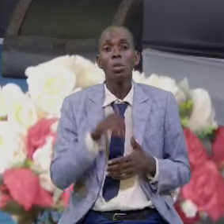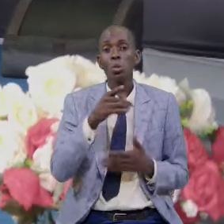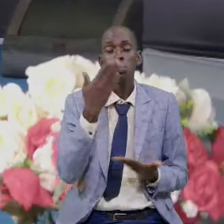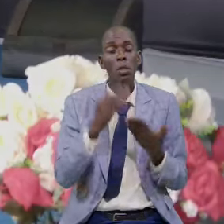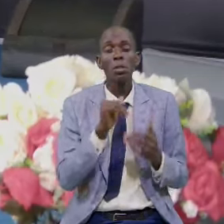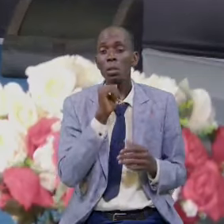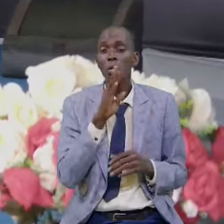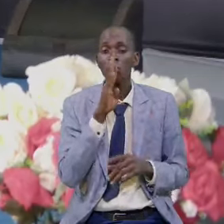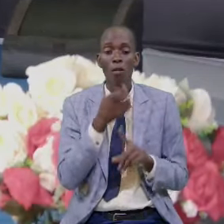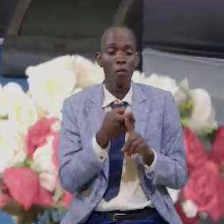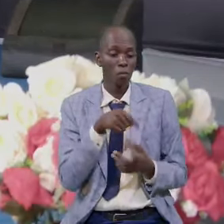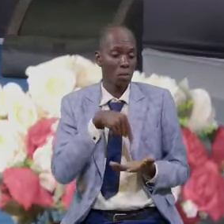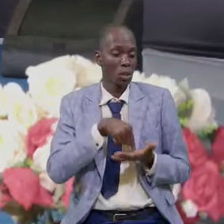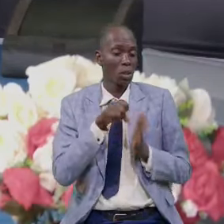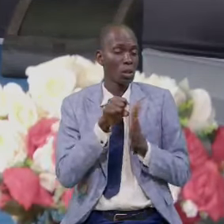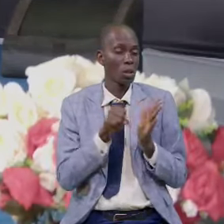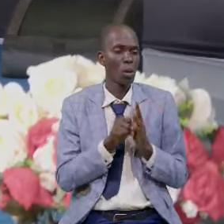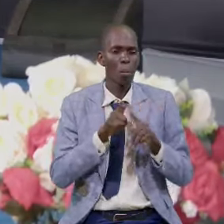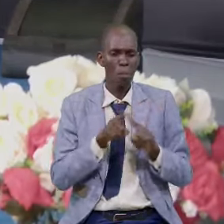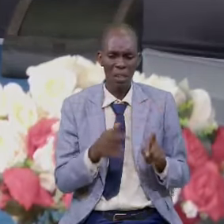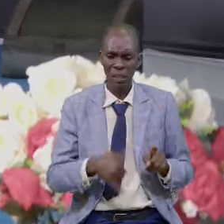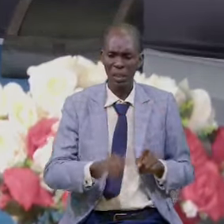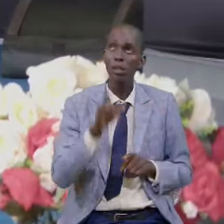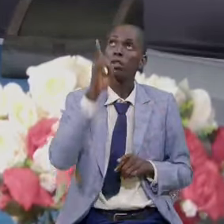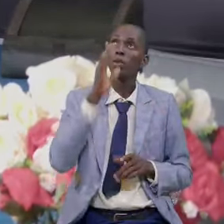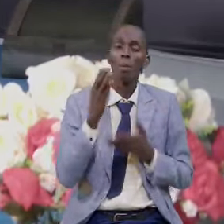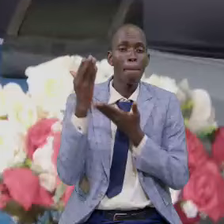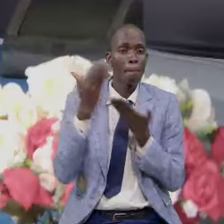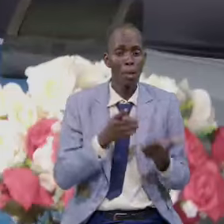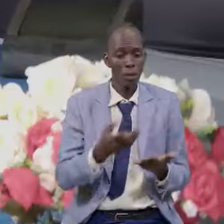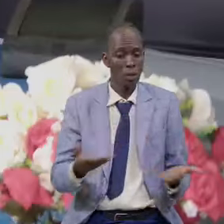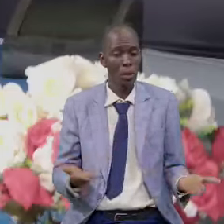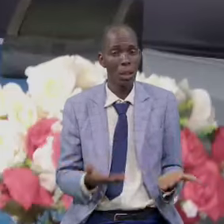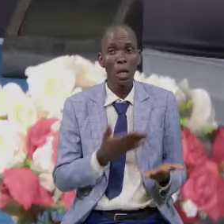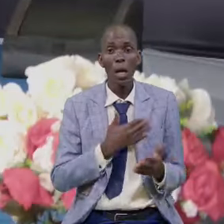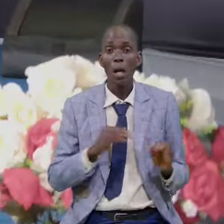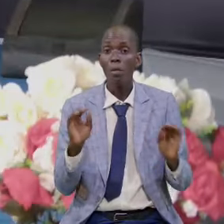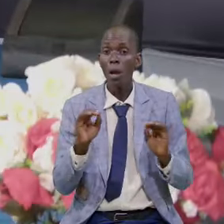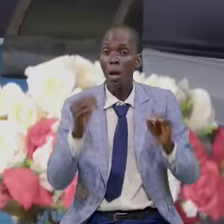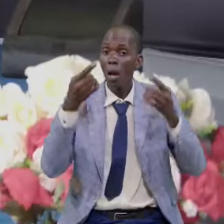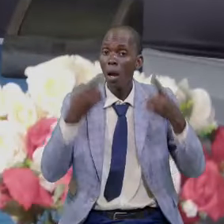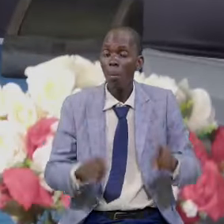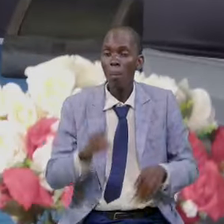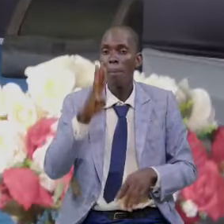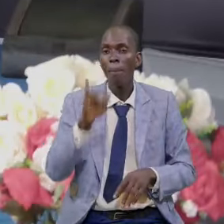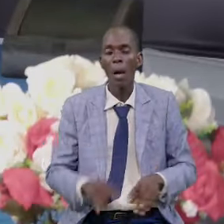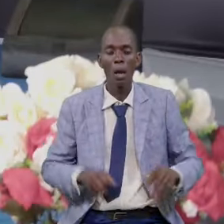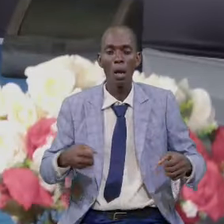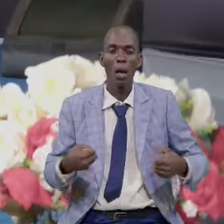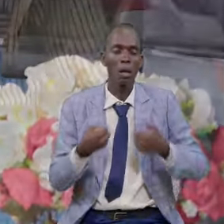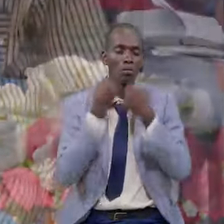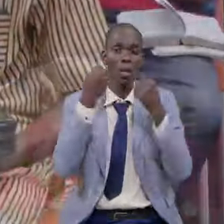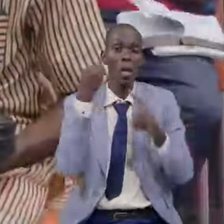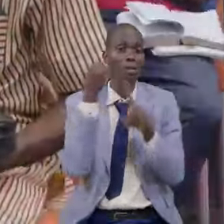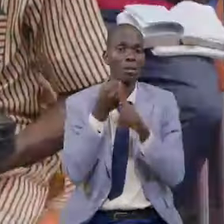but God has brought you here, and nothing happens by accident. Give me a good amen.